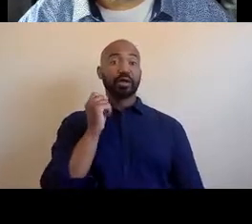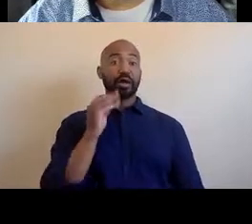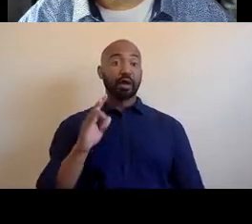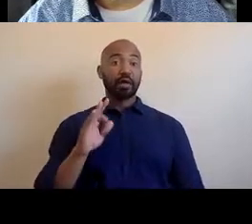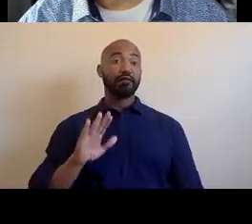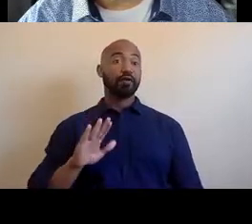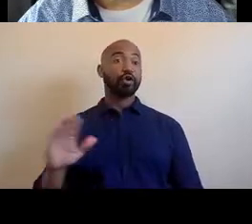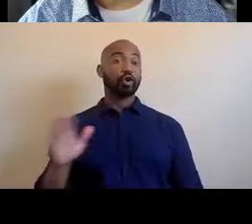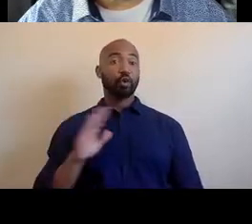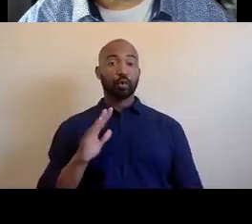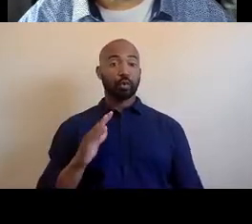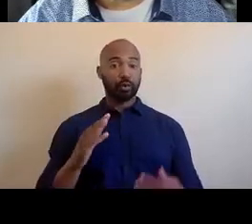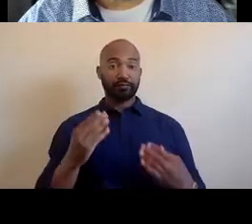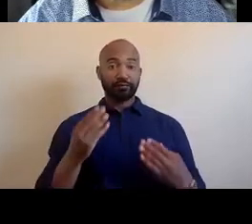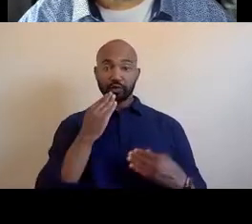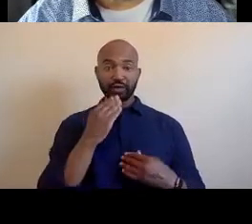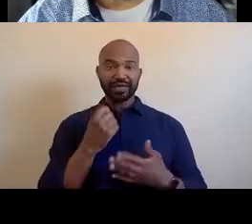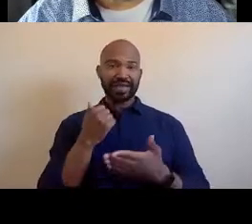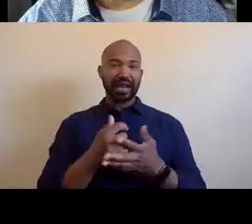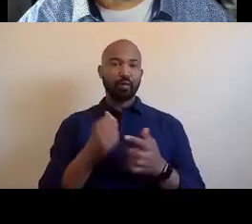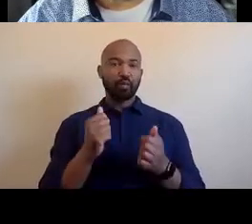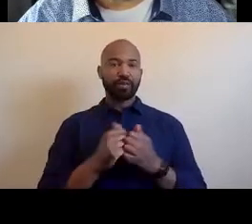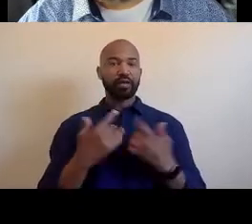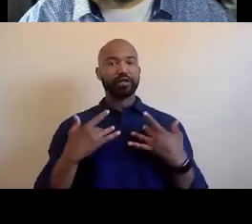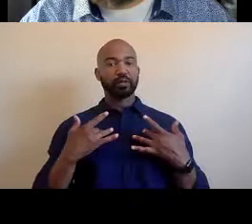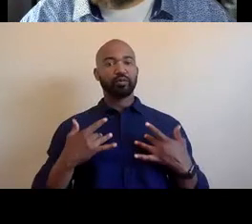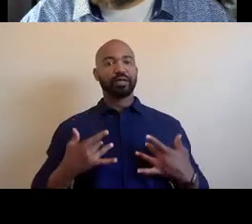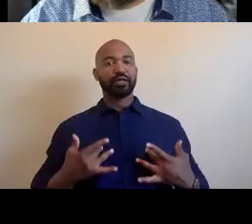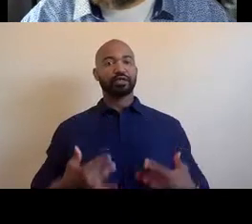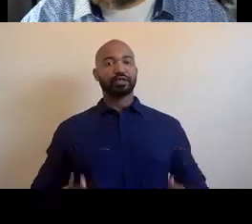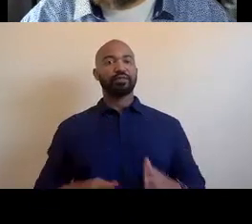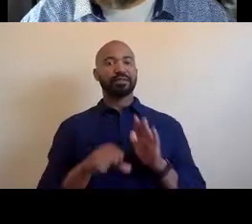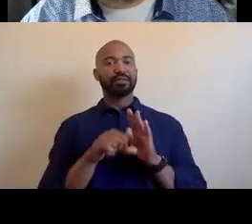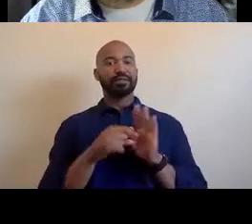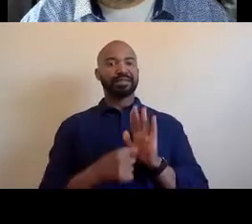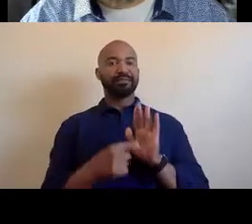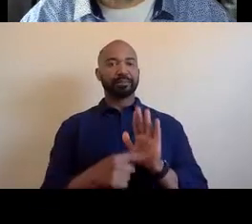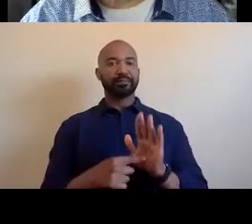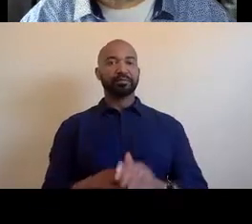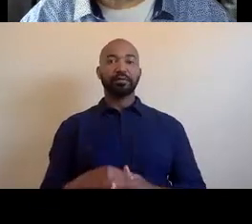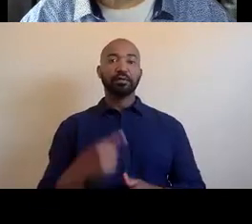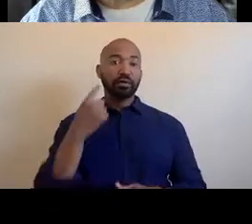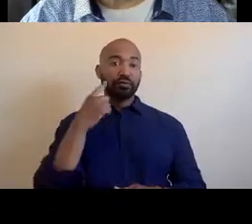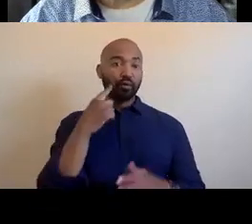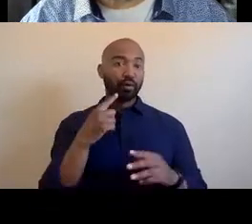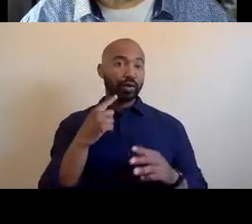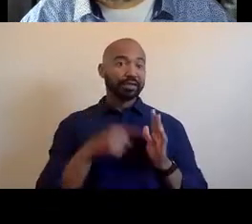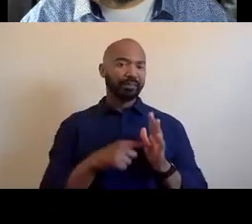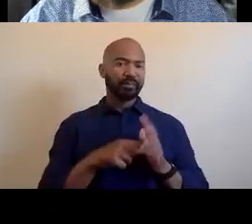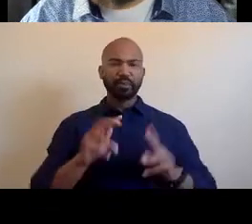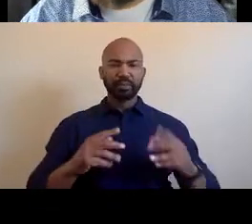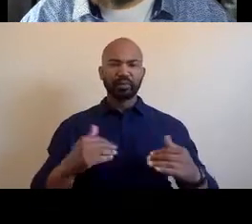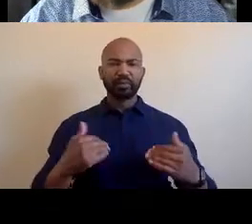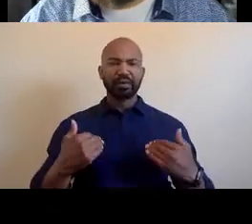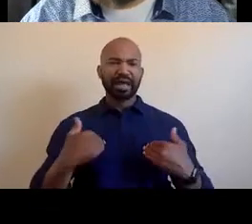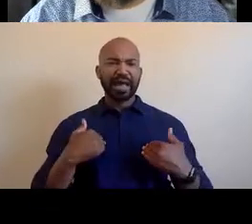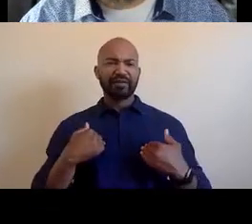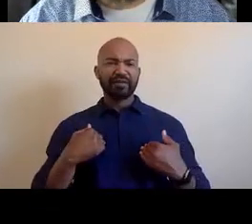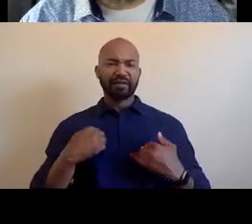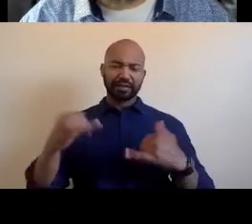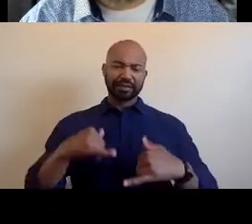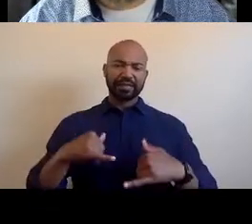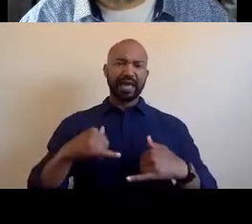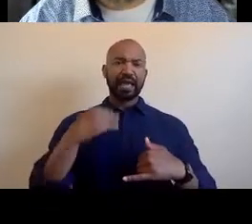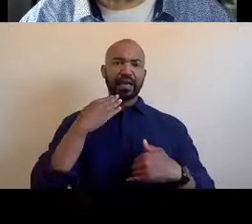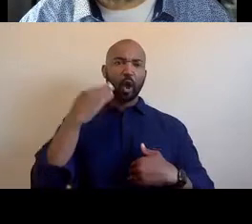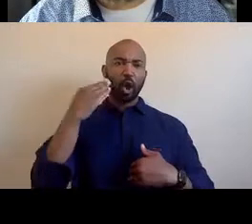depressive symptoms. And for any of us who are struggling with the stay-at-home orders and not having our usual avenues